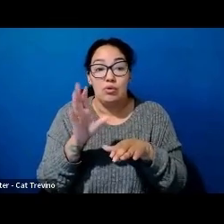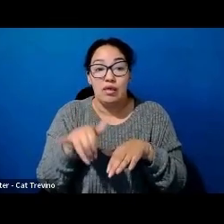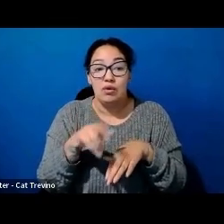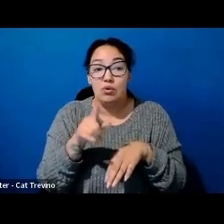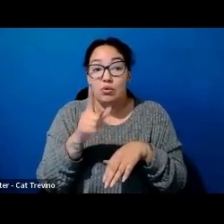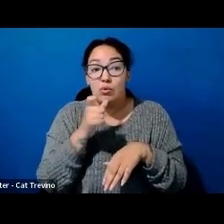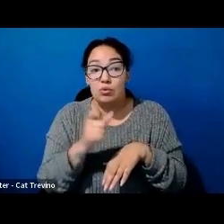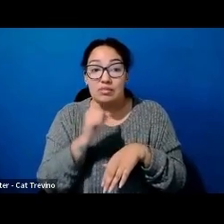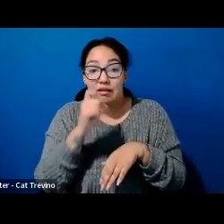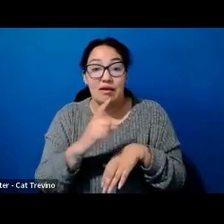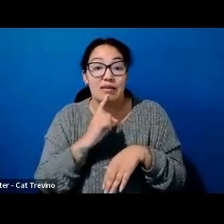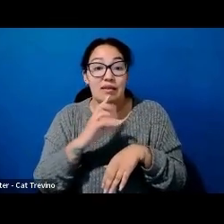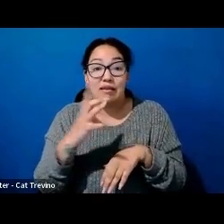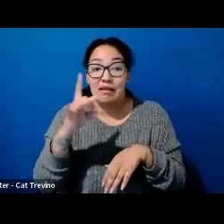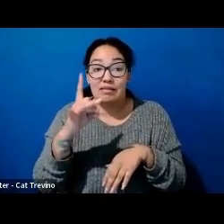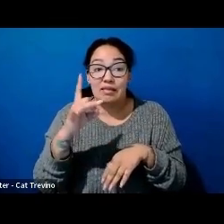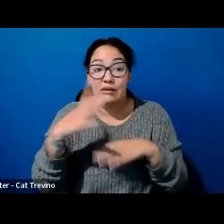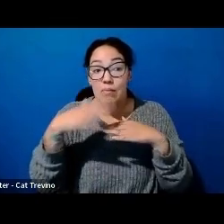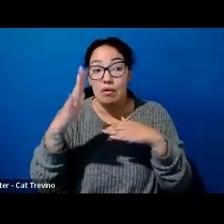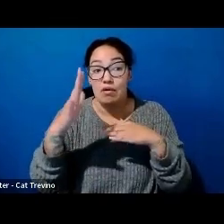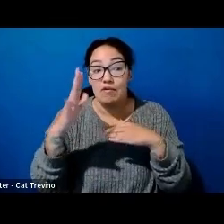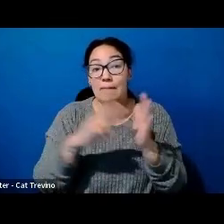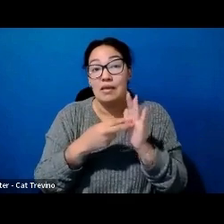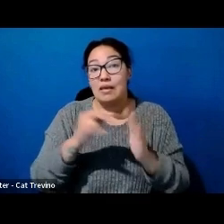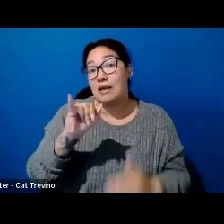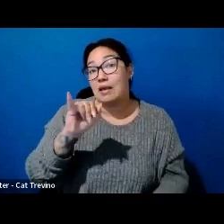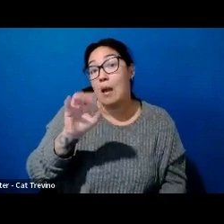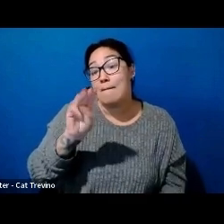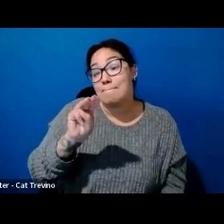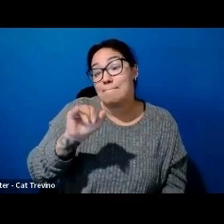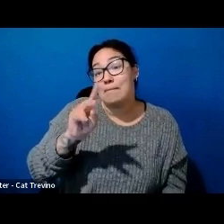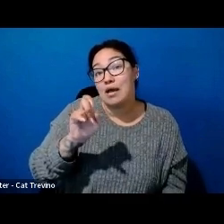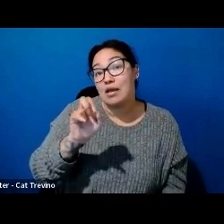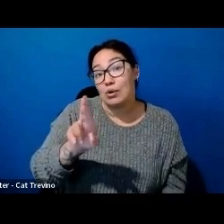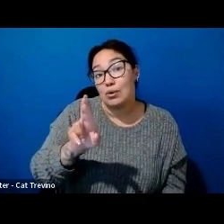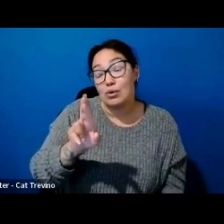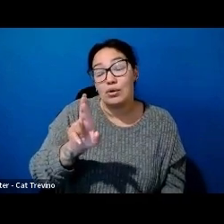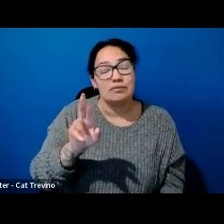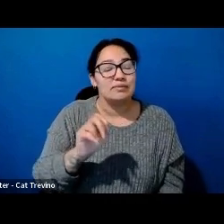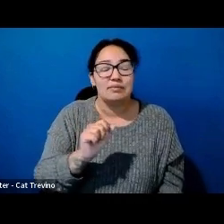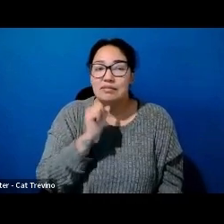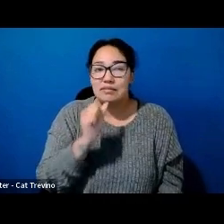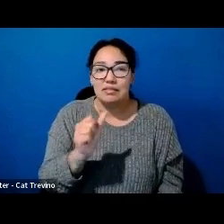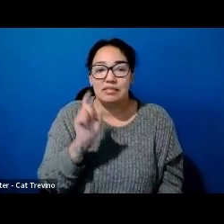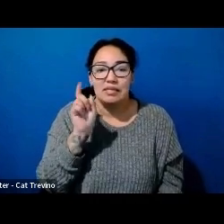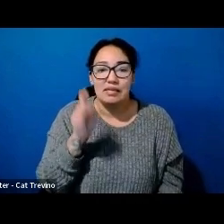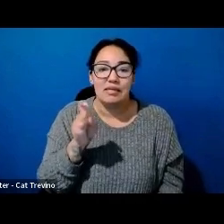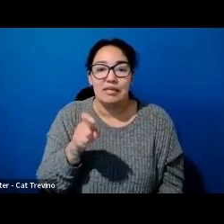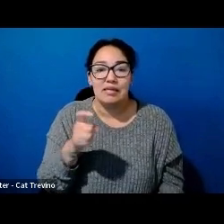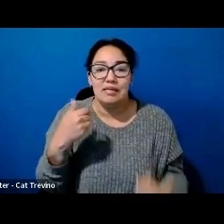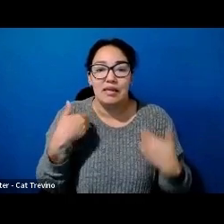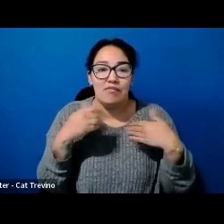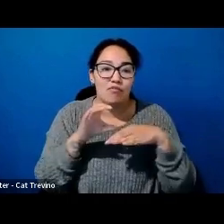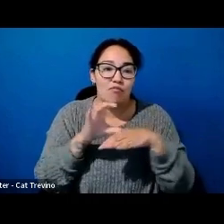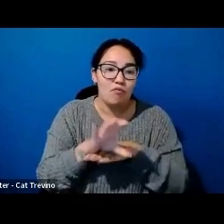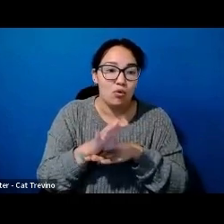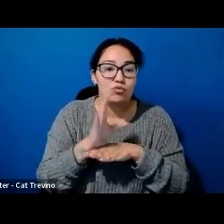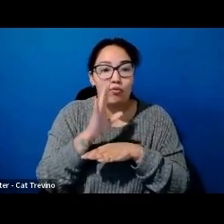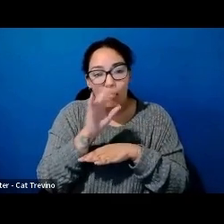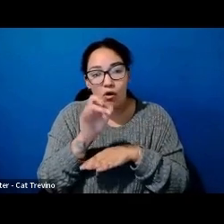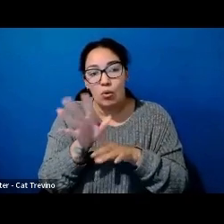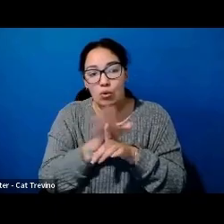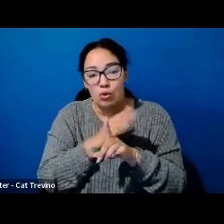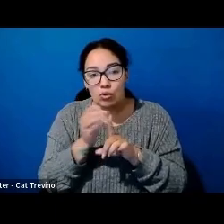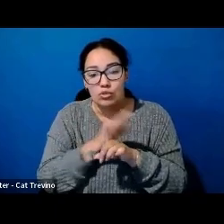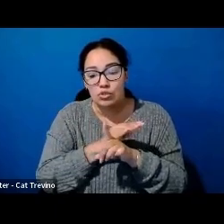attained 18 years of age, meaning a minor, does not necessarily have to have force, fraud, or coercion